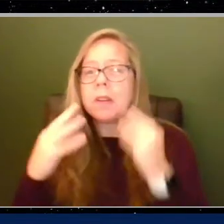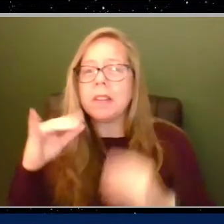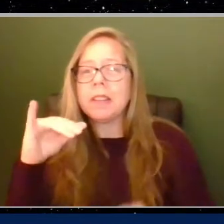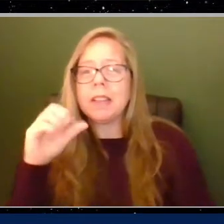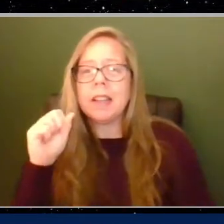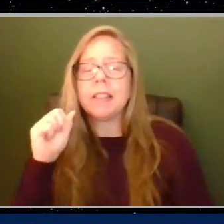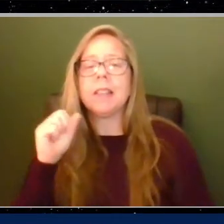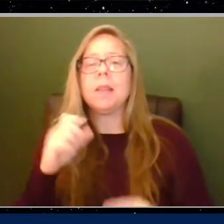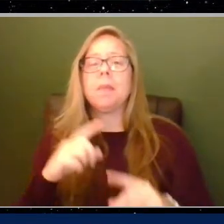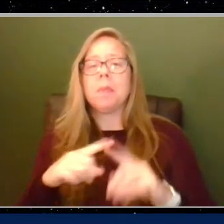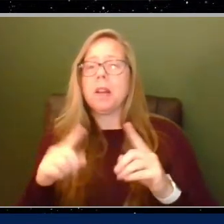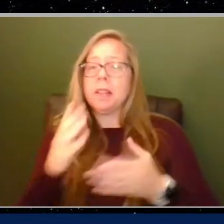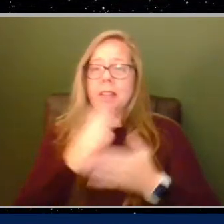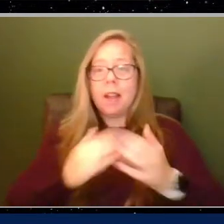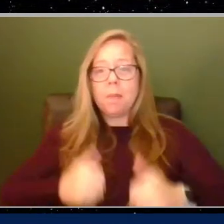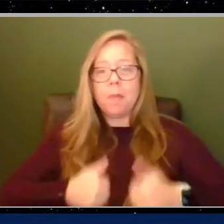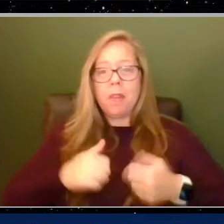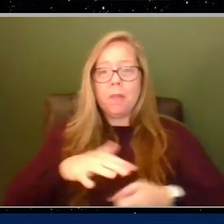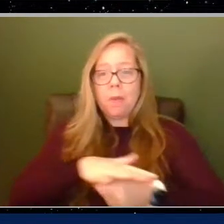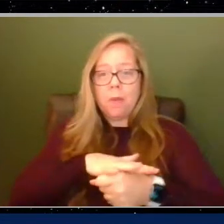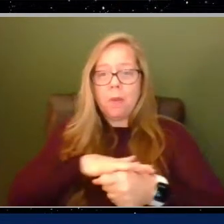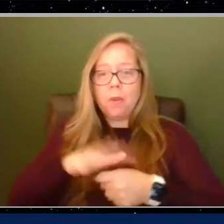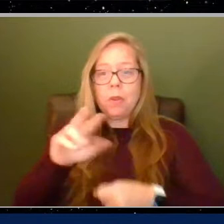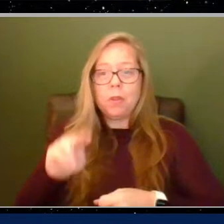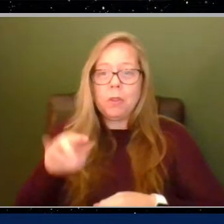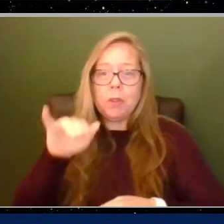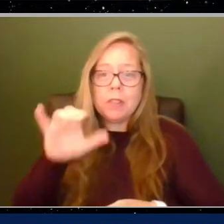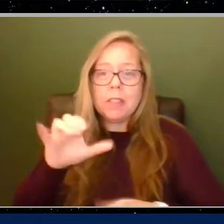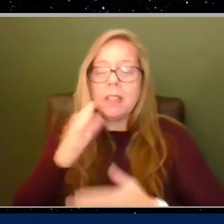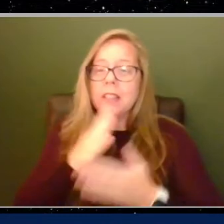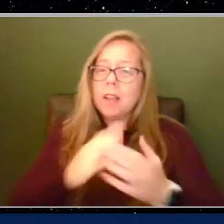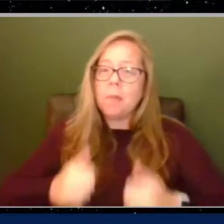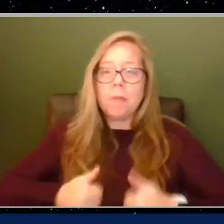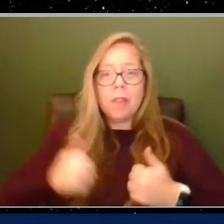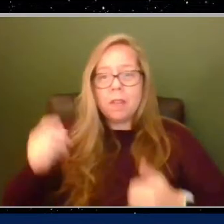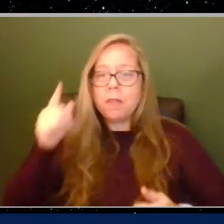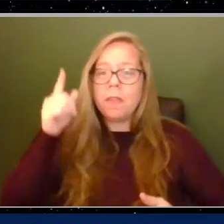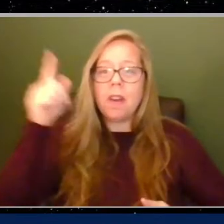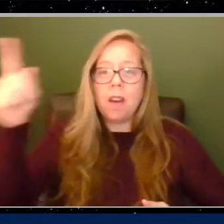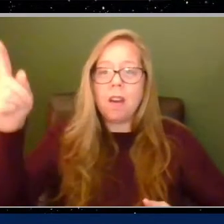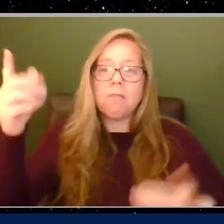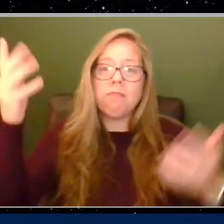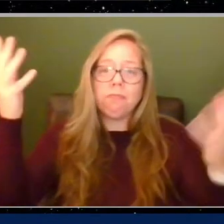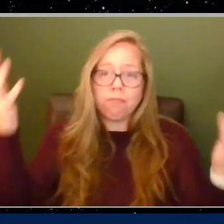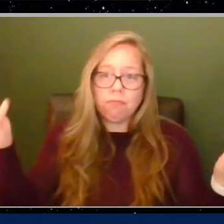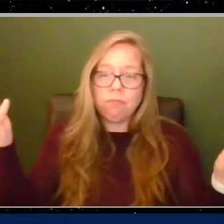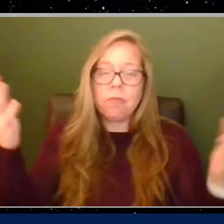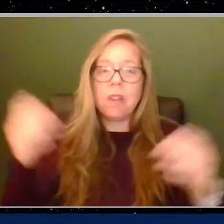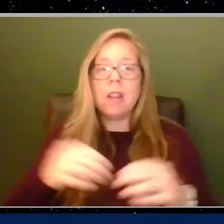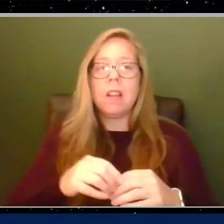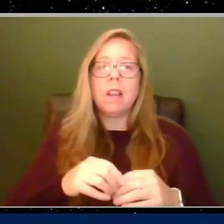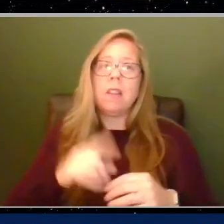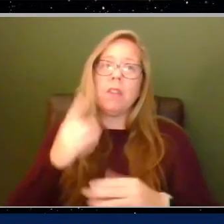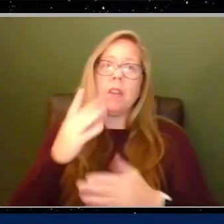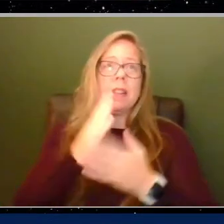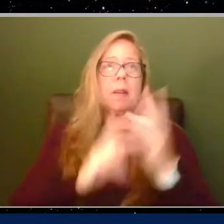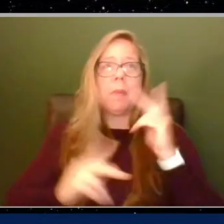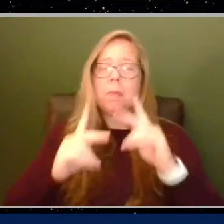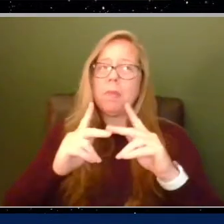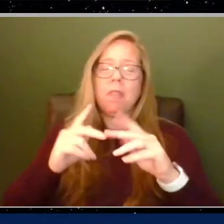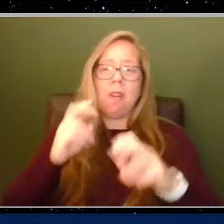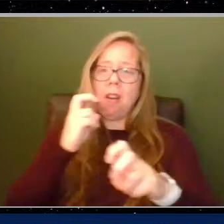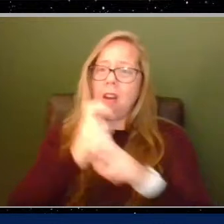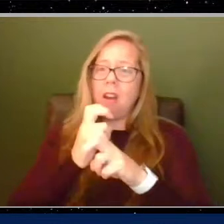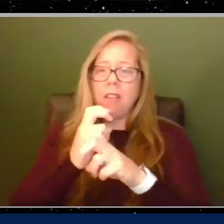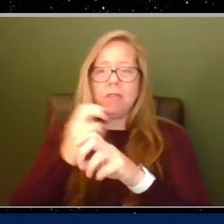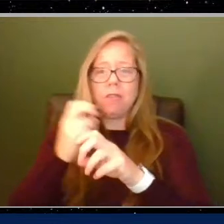some of those folks are local, some of those folks are farther away. And for some people, it can be hard getting there,